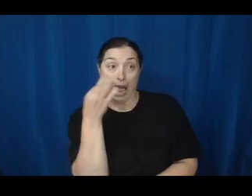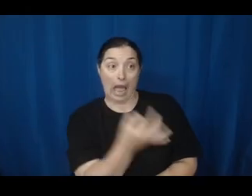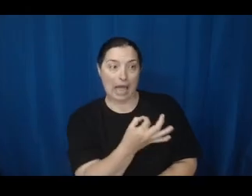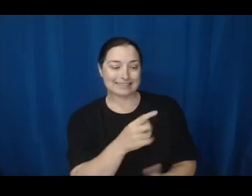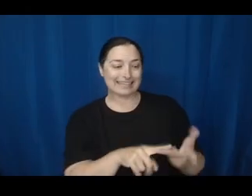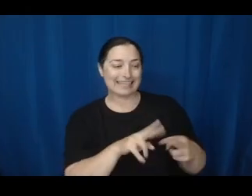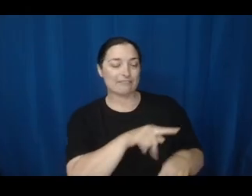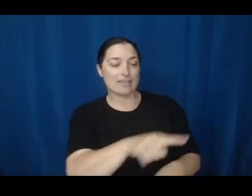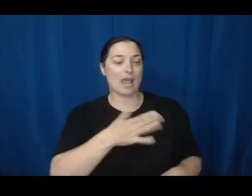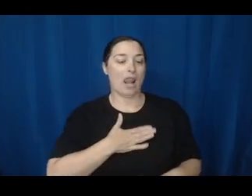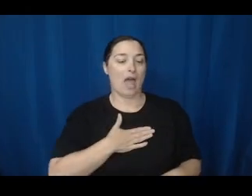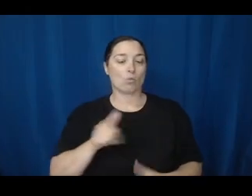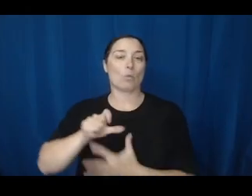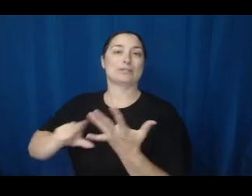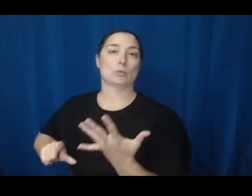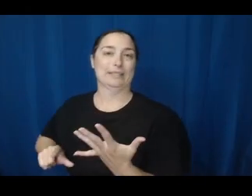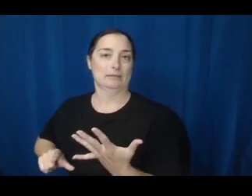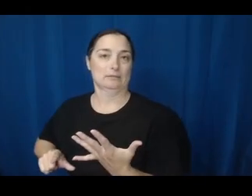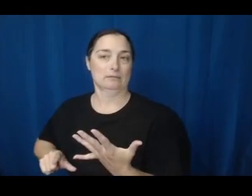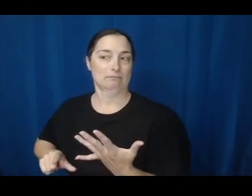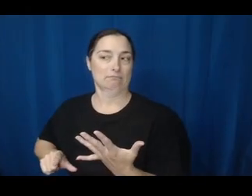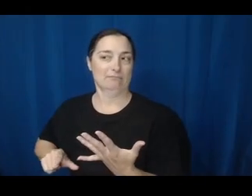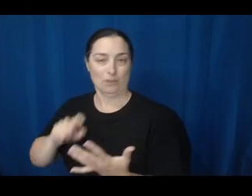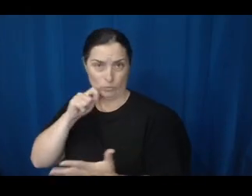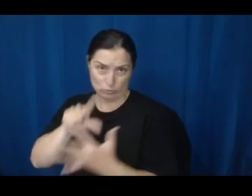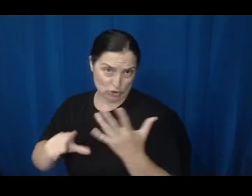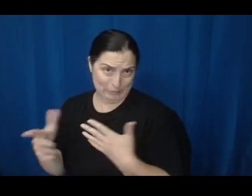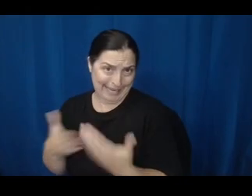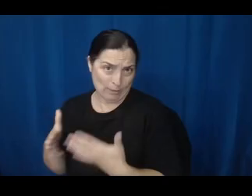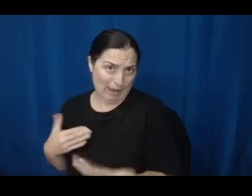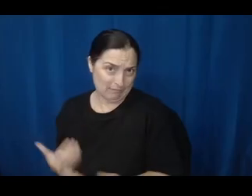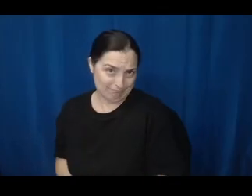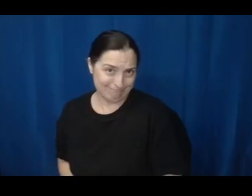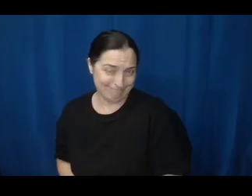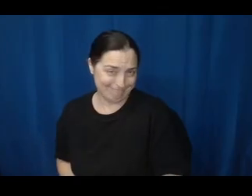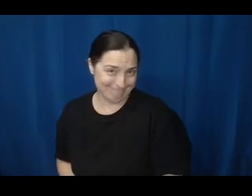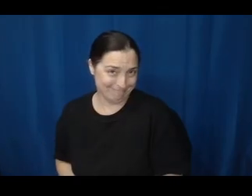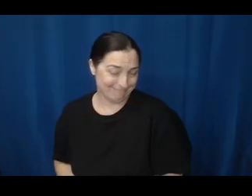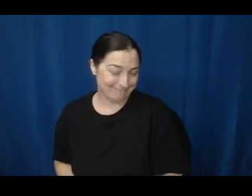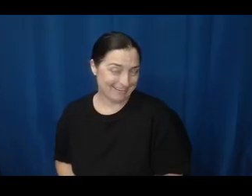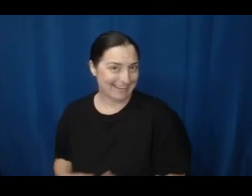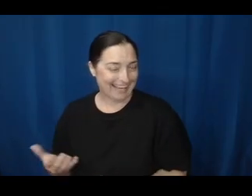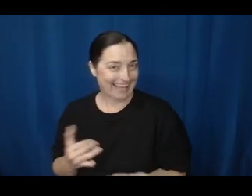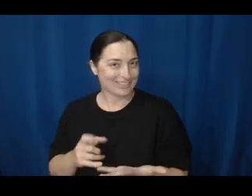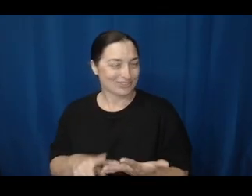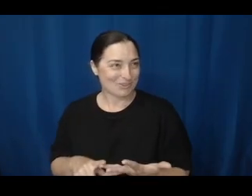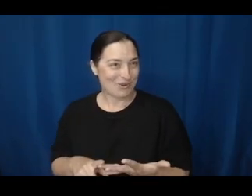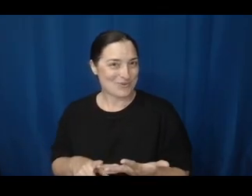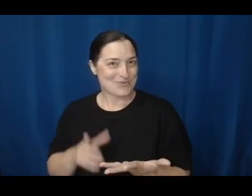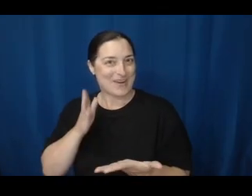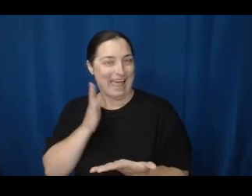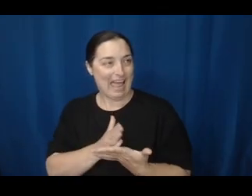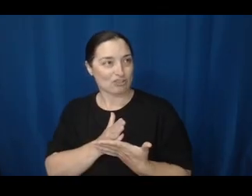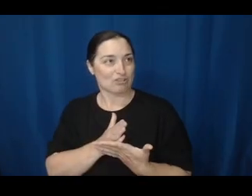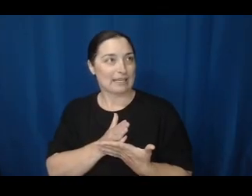planning to do. Then we're going to do it anyway. Because the agency is a very different thing, that whether we actually see these young